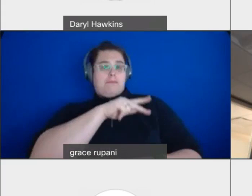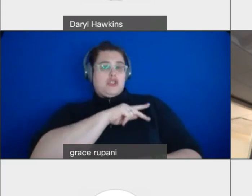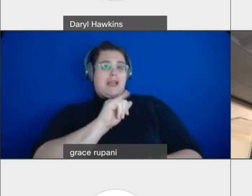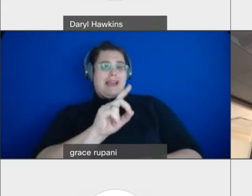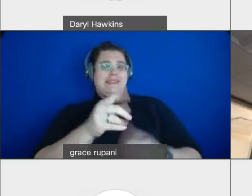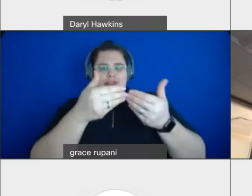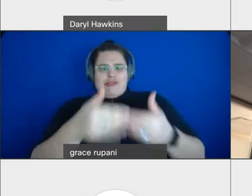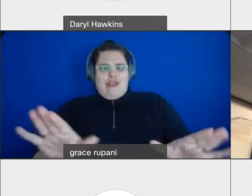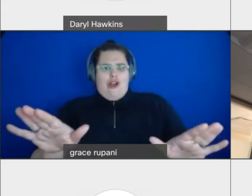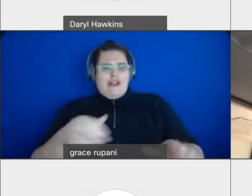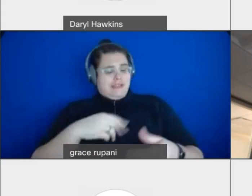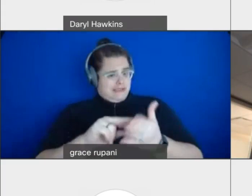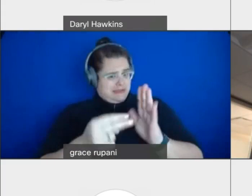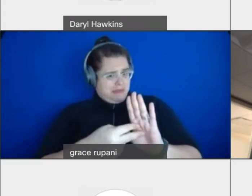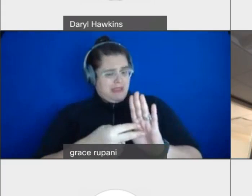the vaccine?